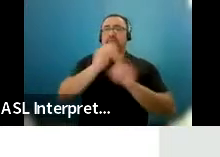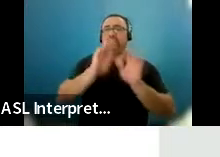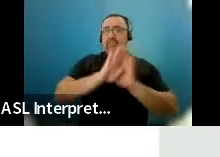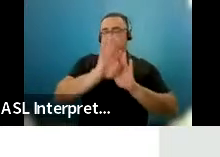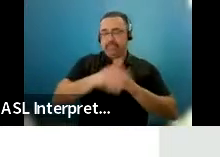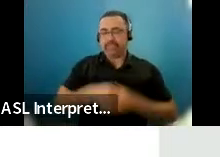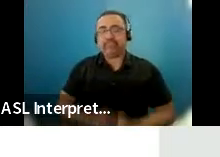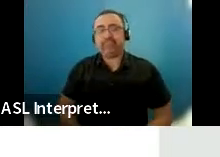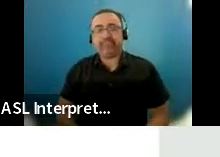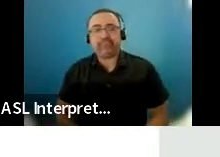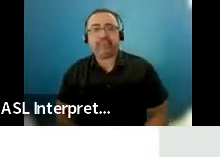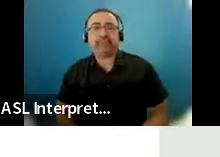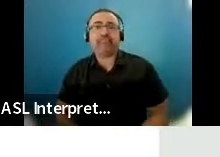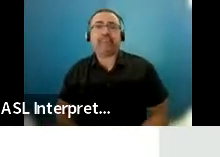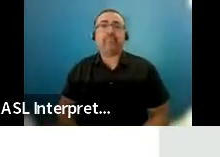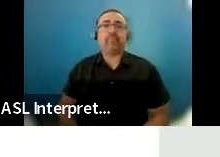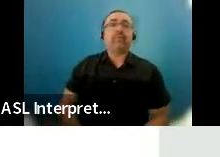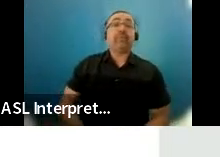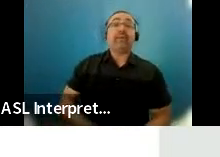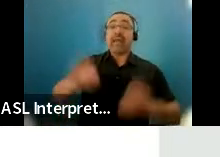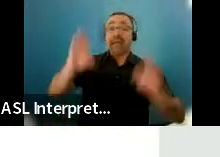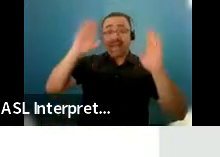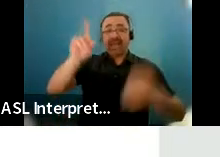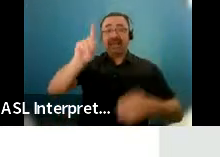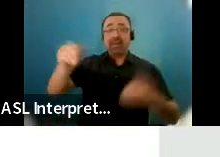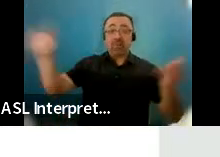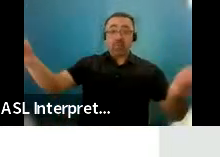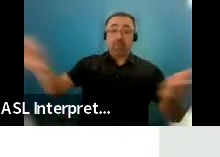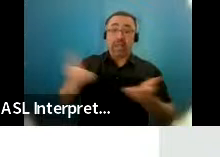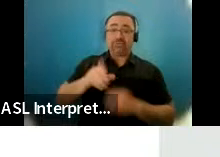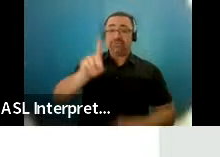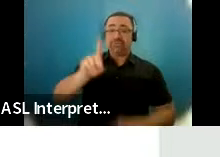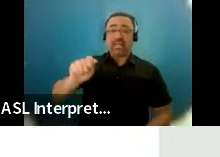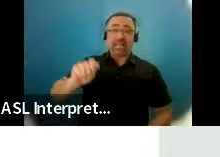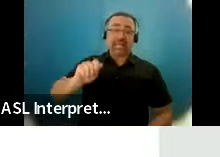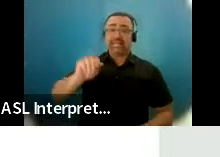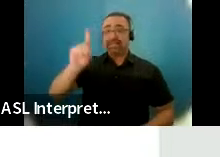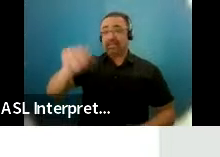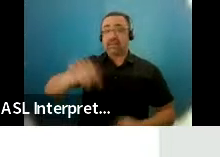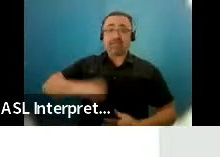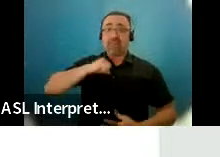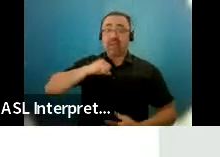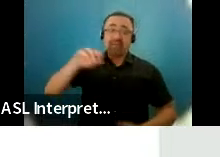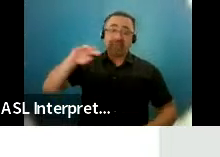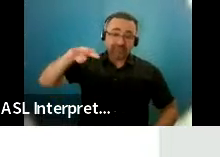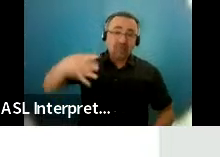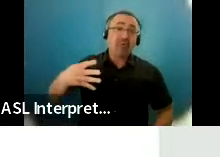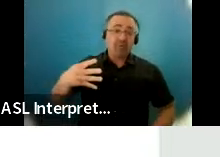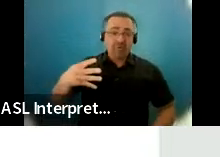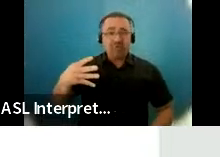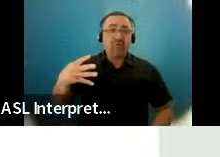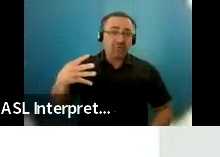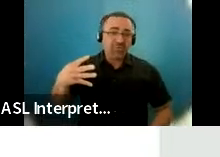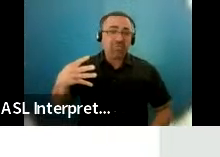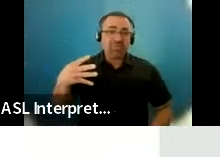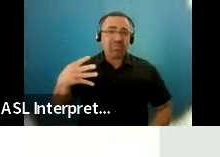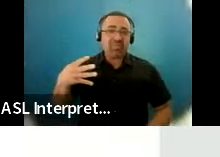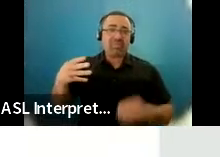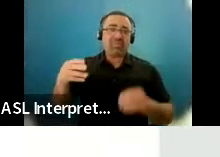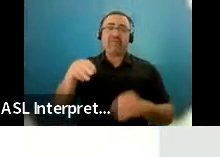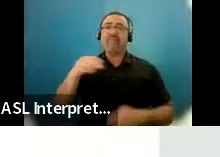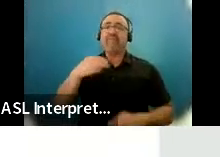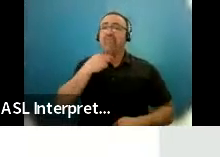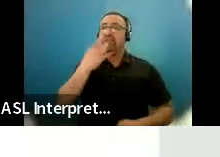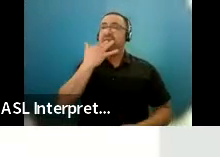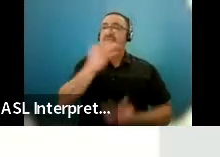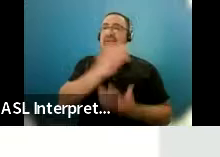international development. So, hi Day, welcome to Yo Disabled and Proud's fourth Disabled Voices of